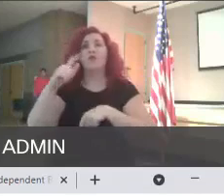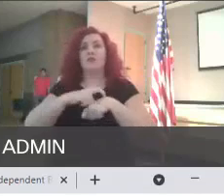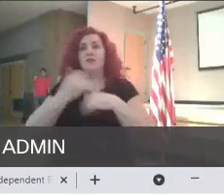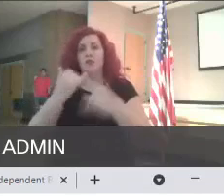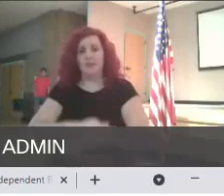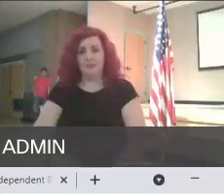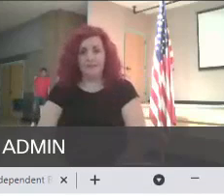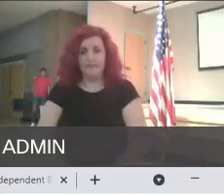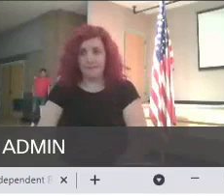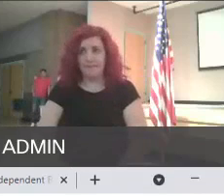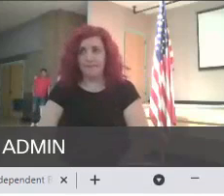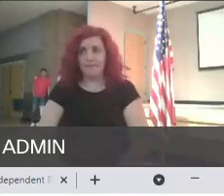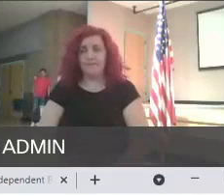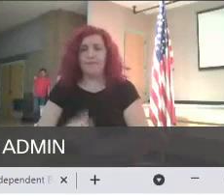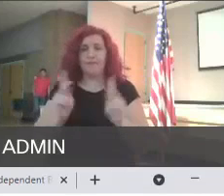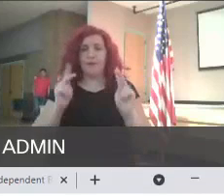tonight.